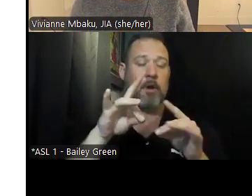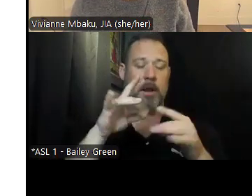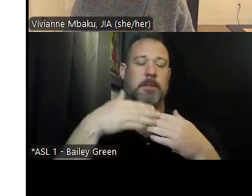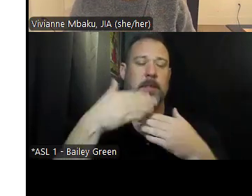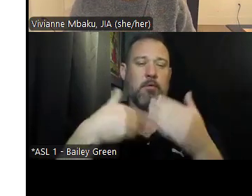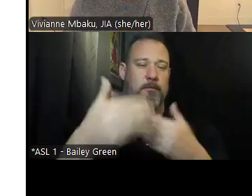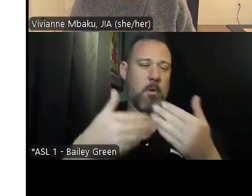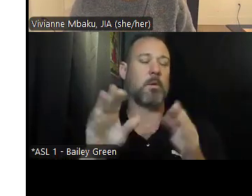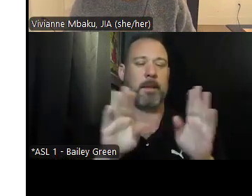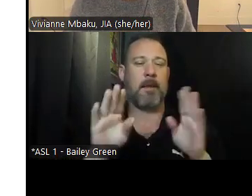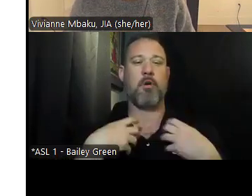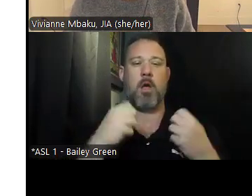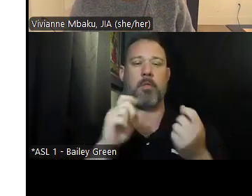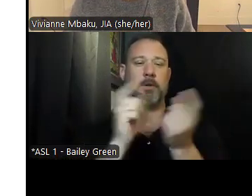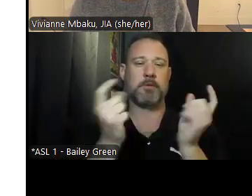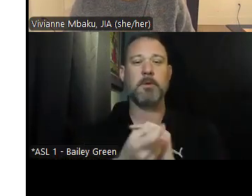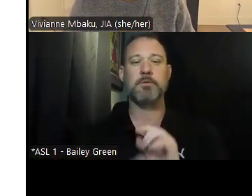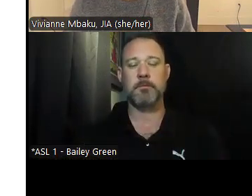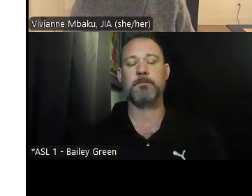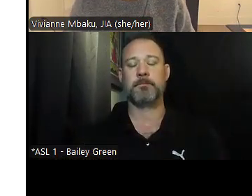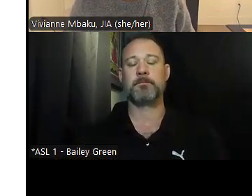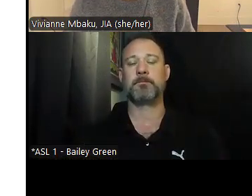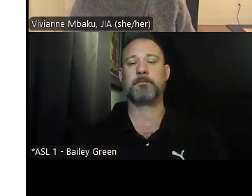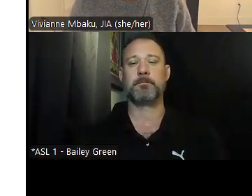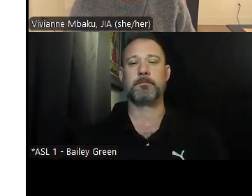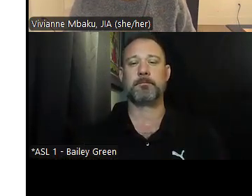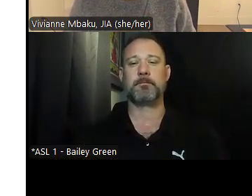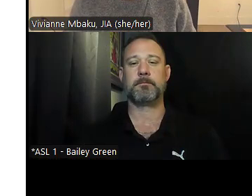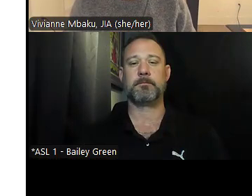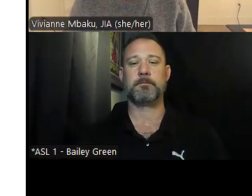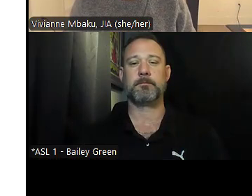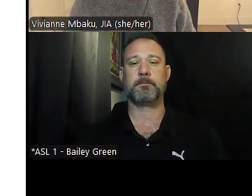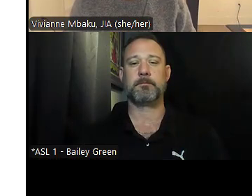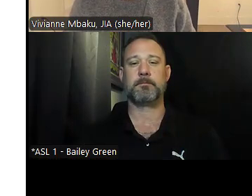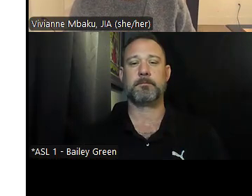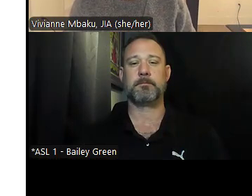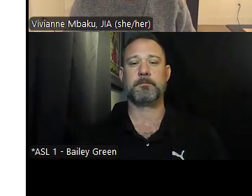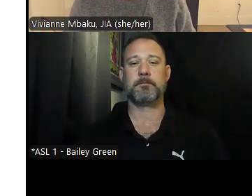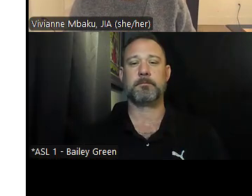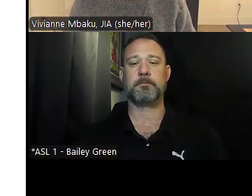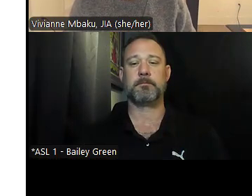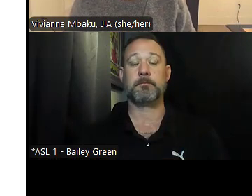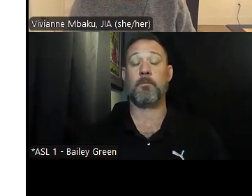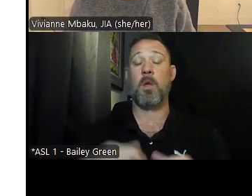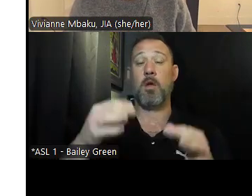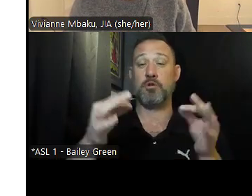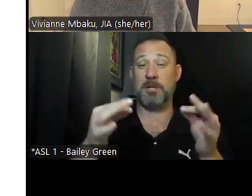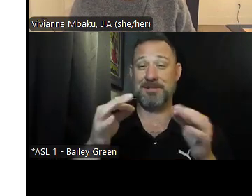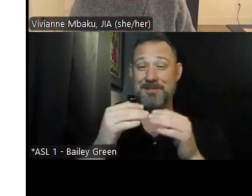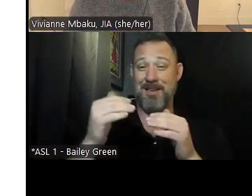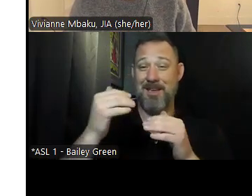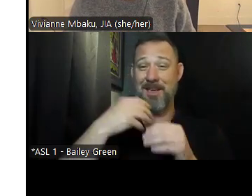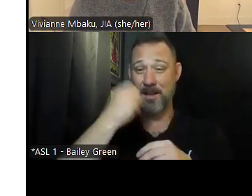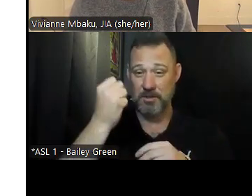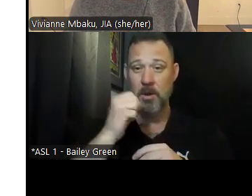forward with behavioral health transformation. at Justice and Aging, we will be releasing a fact sheet